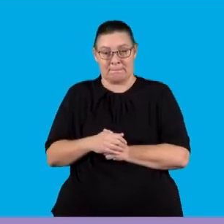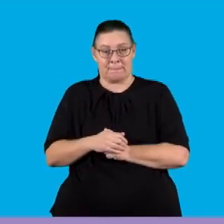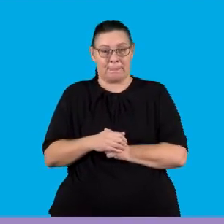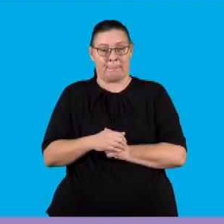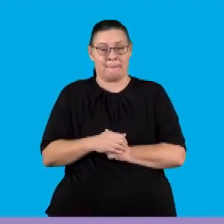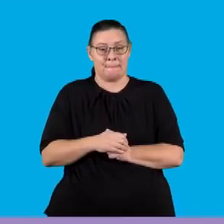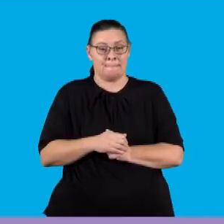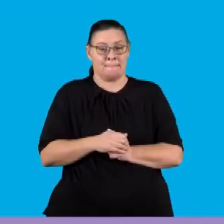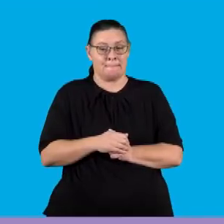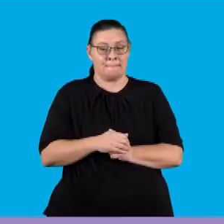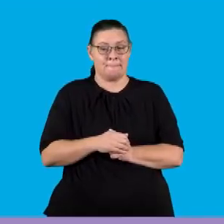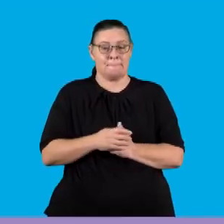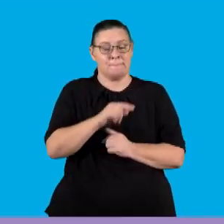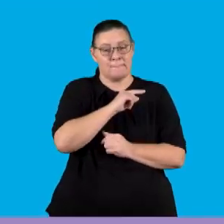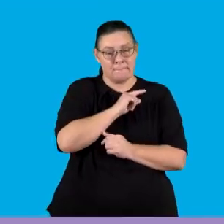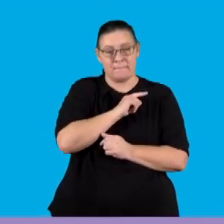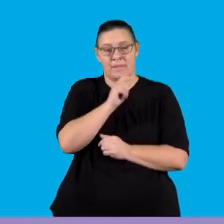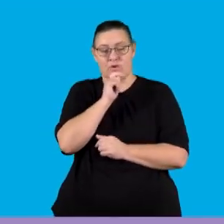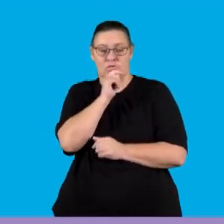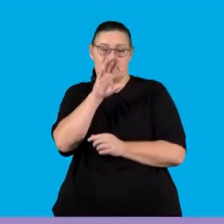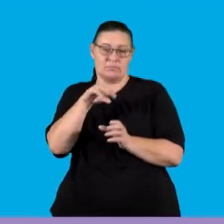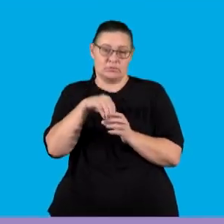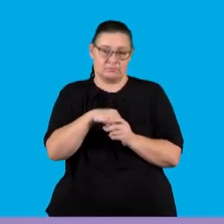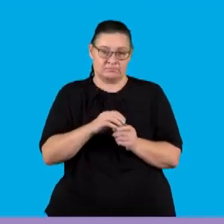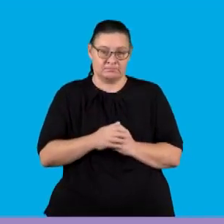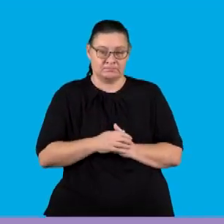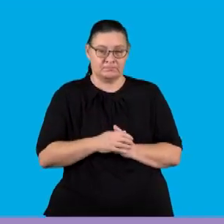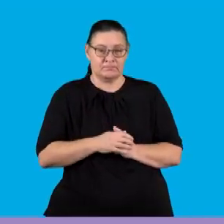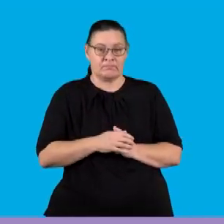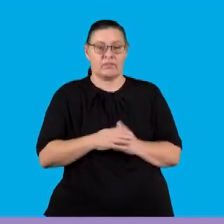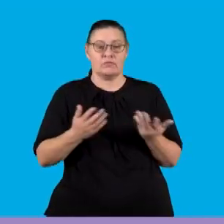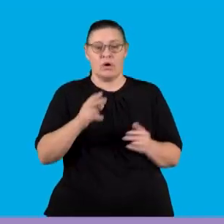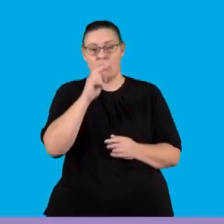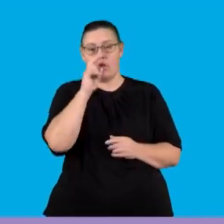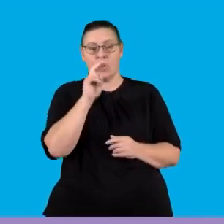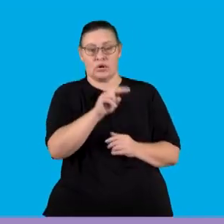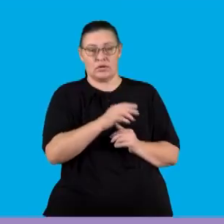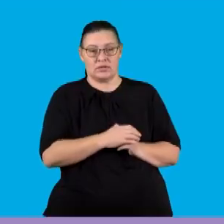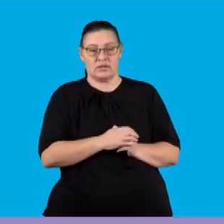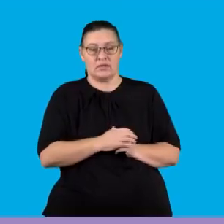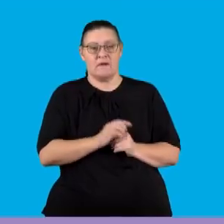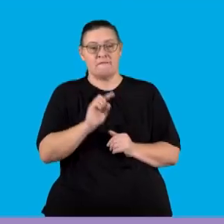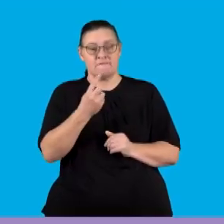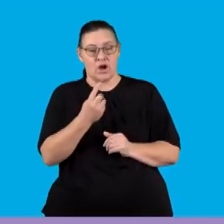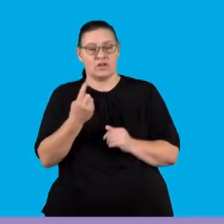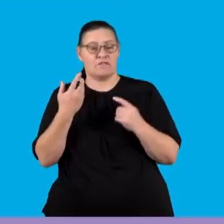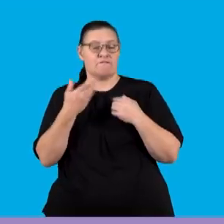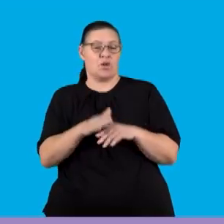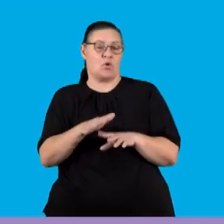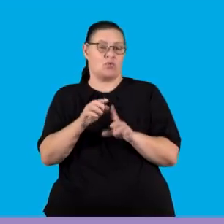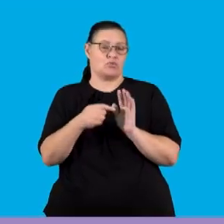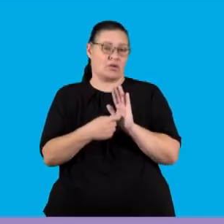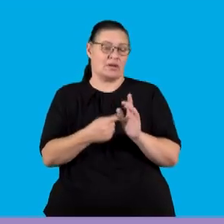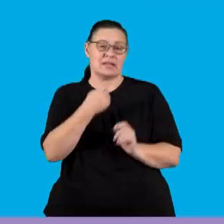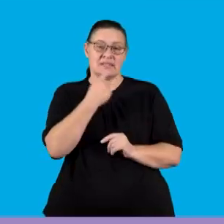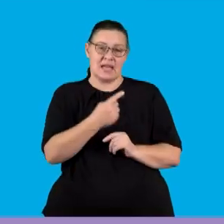our answer from using our input. So let's look at that first flow diagram that we looked